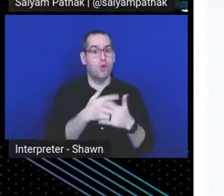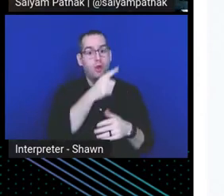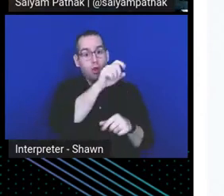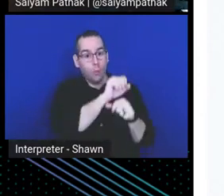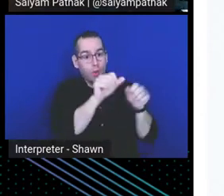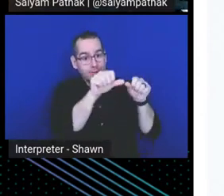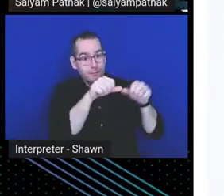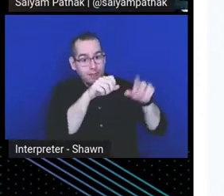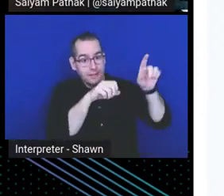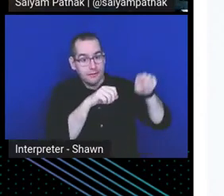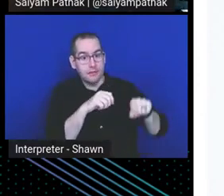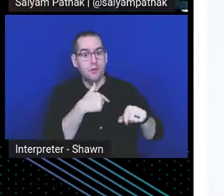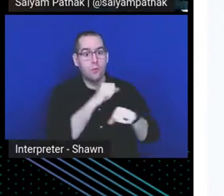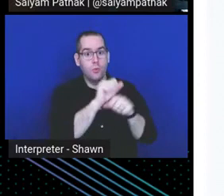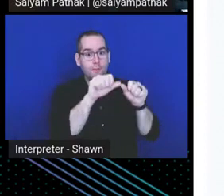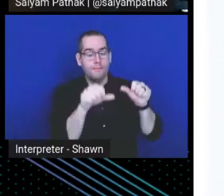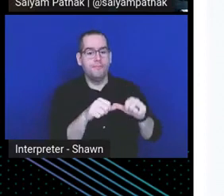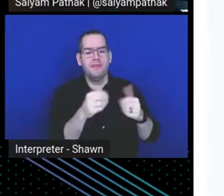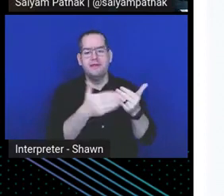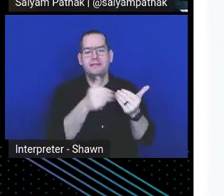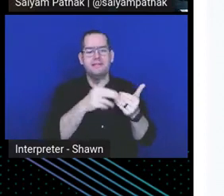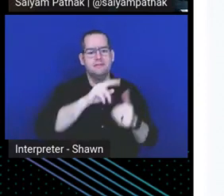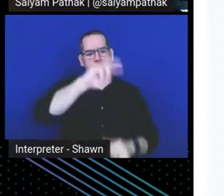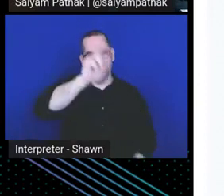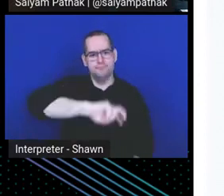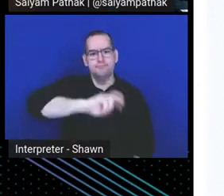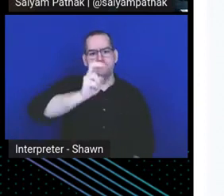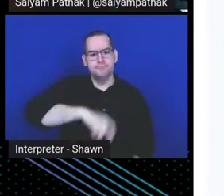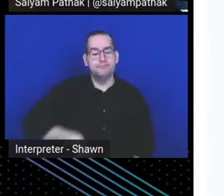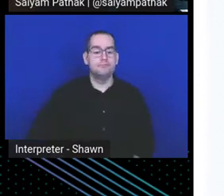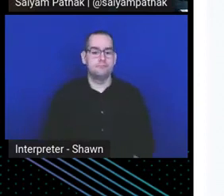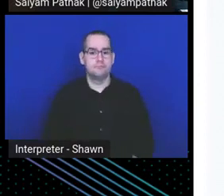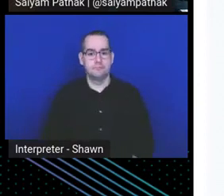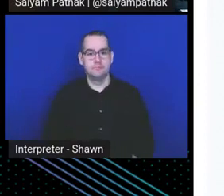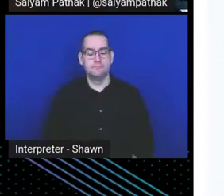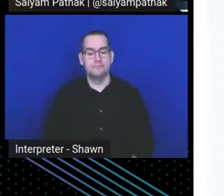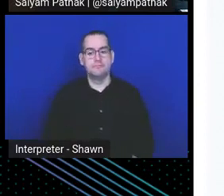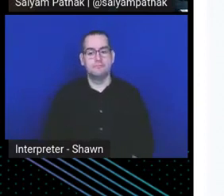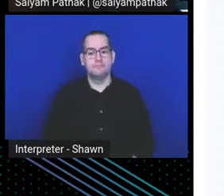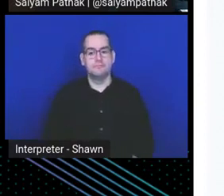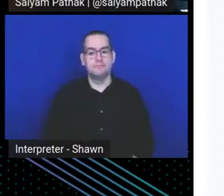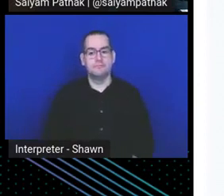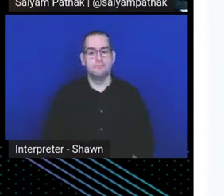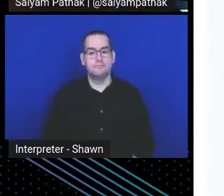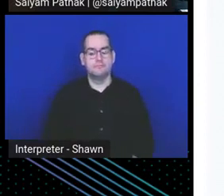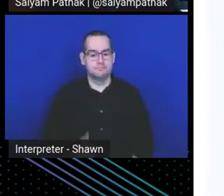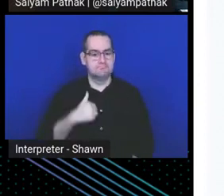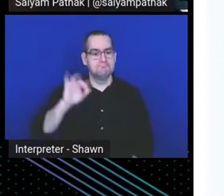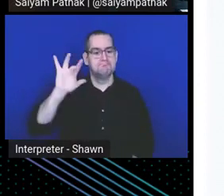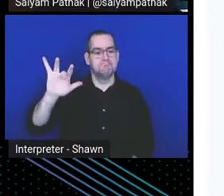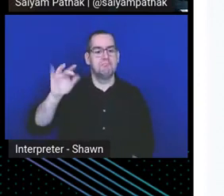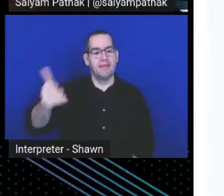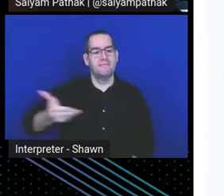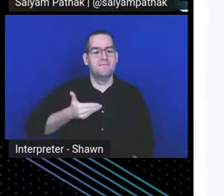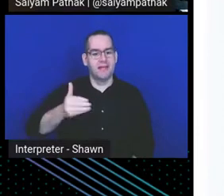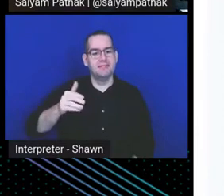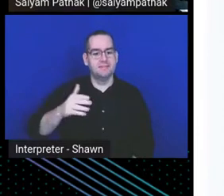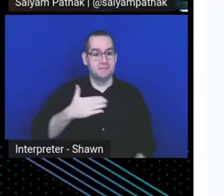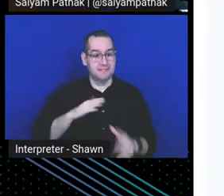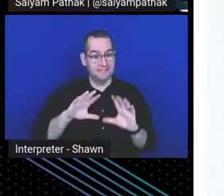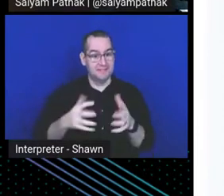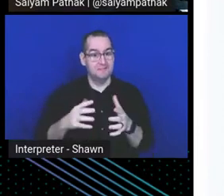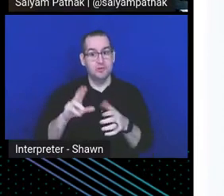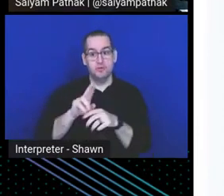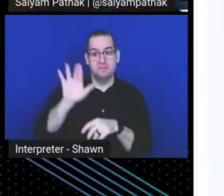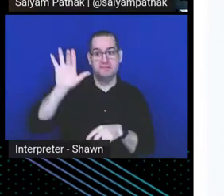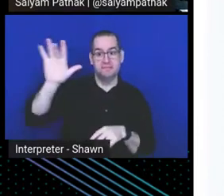So I created a workspace. I can easily switch between the workspaces, and I can also invite my team using this token.